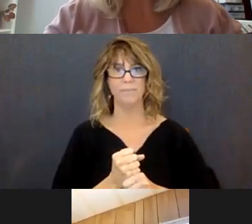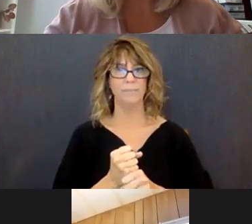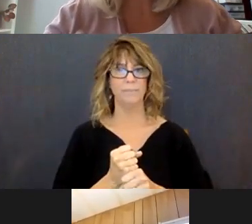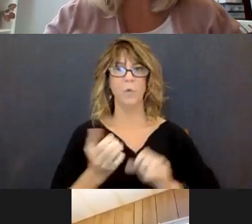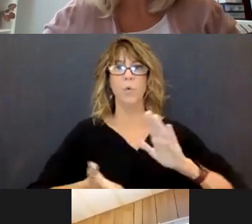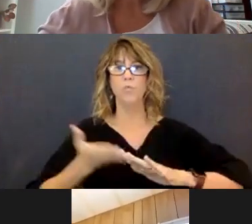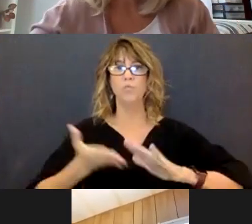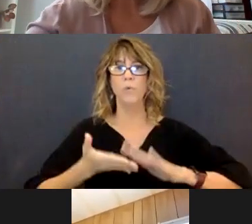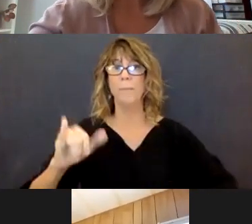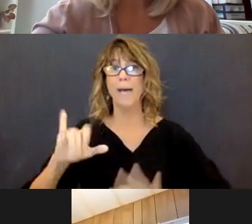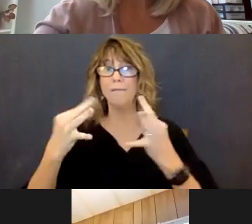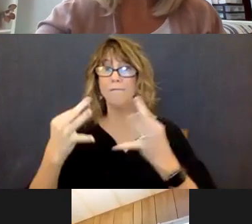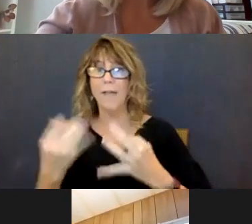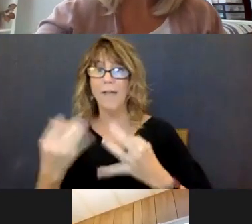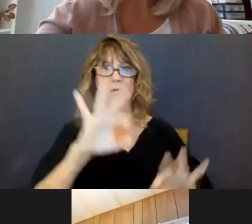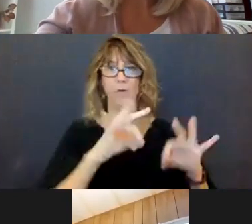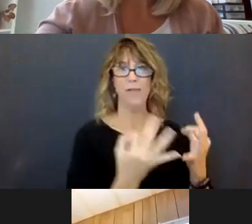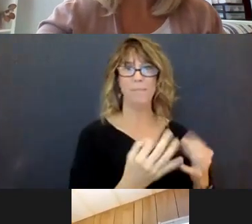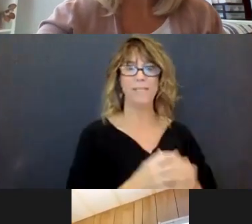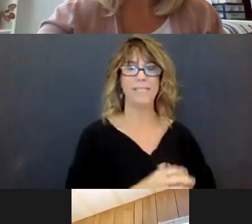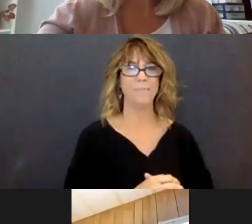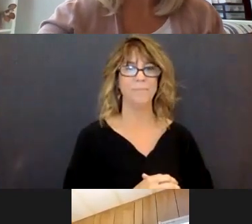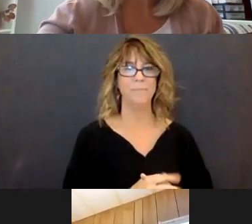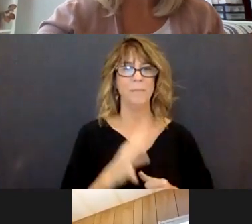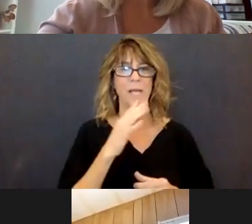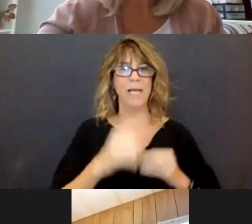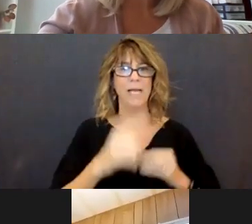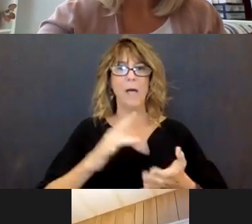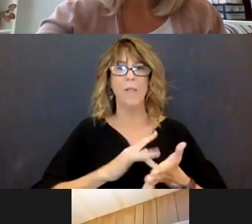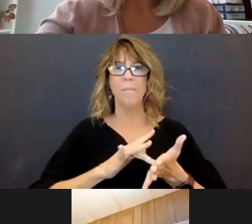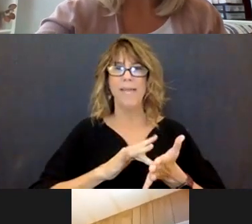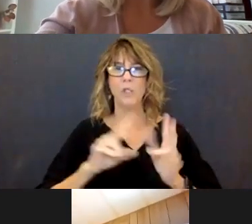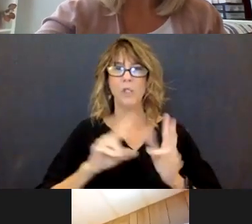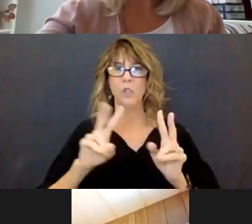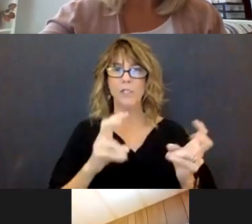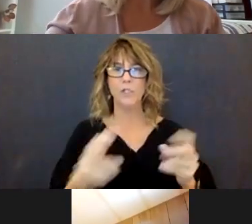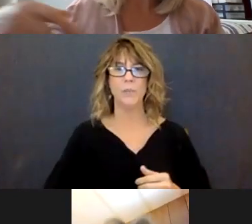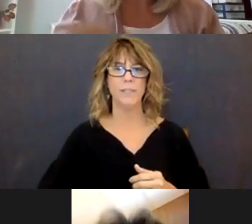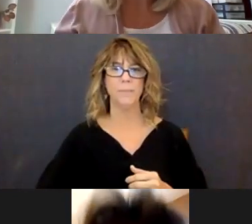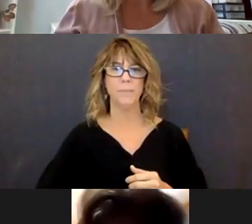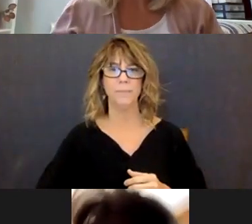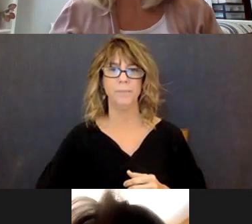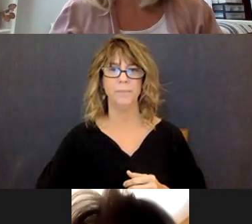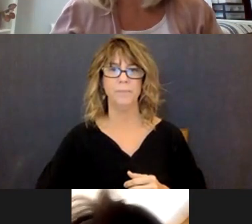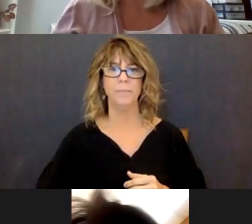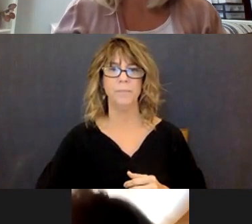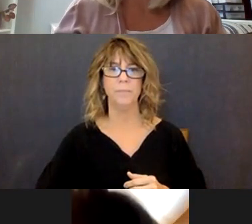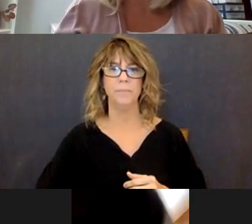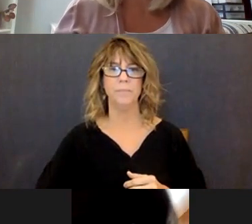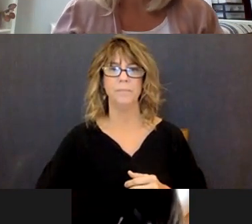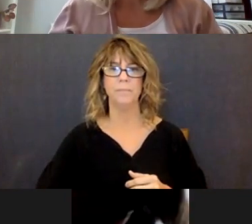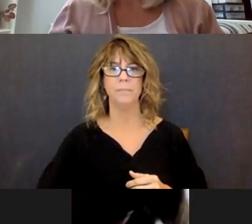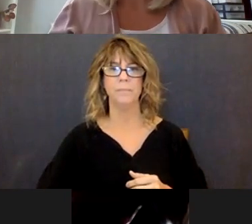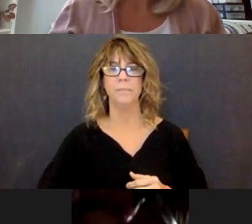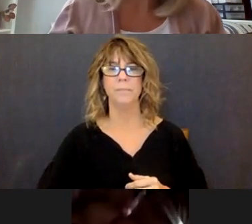for families. And I'm going to speak about the medical issues. So I'm going to give you two basic stories, the story